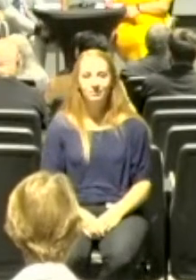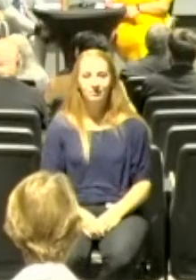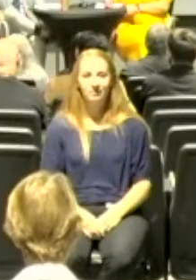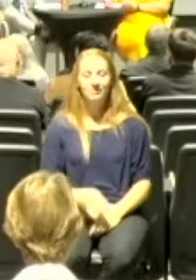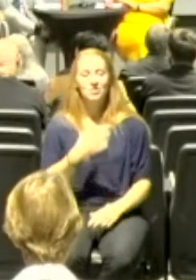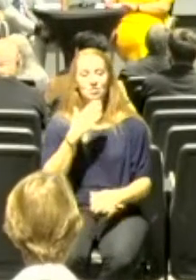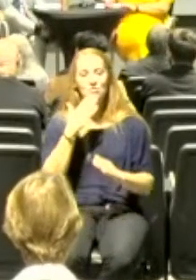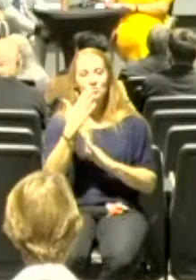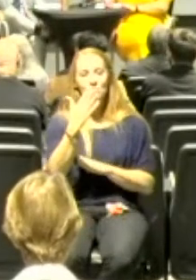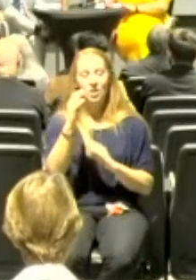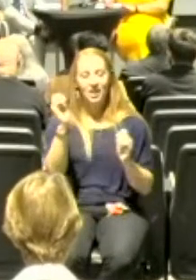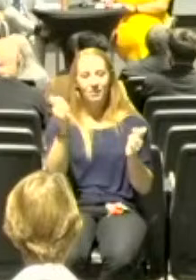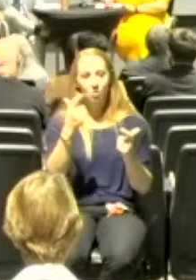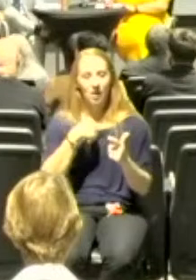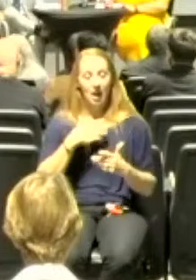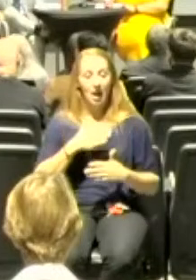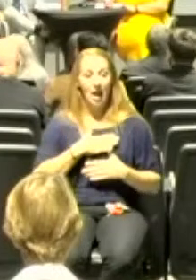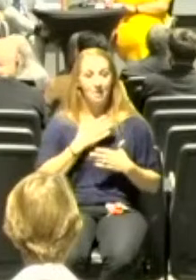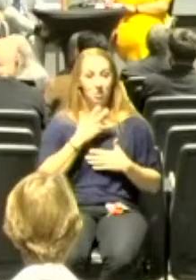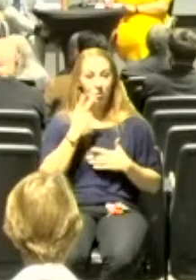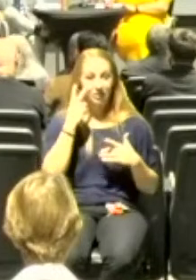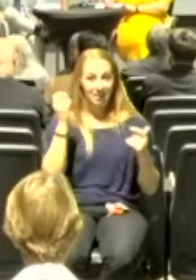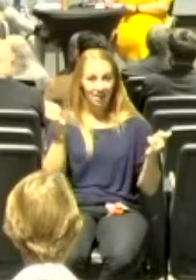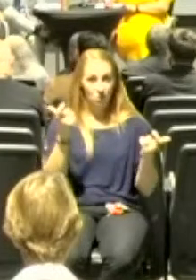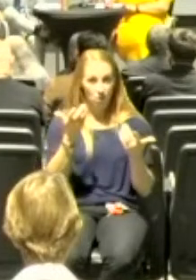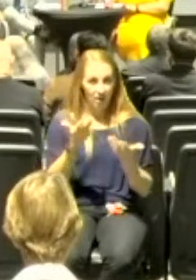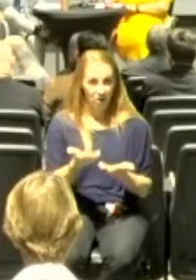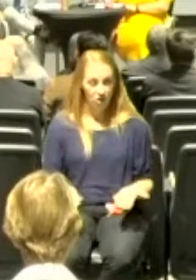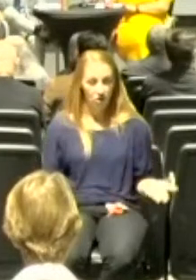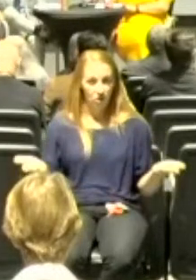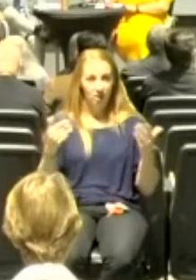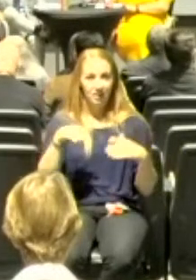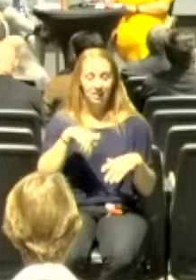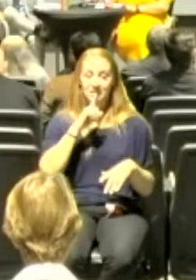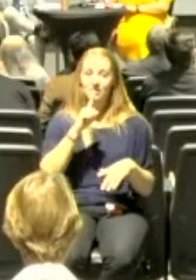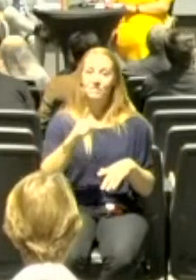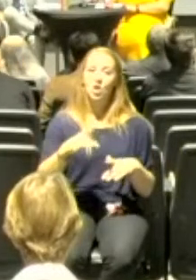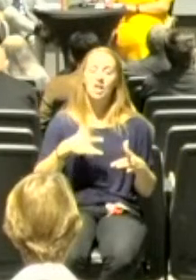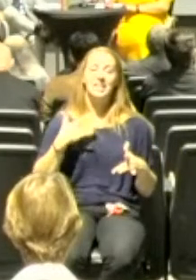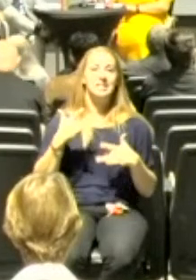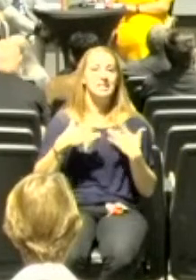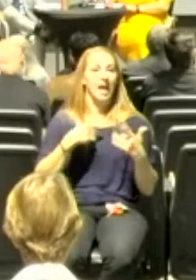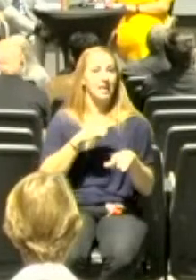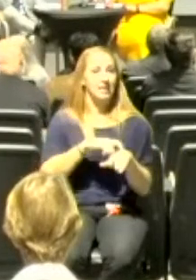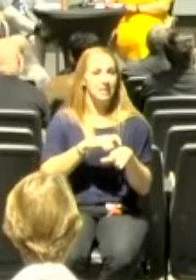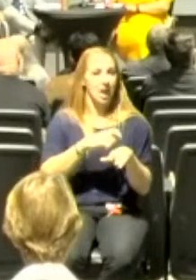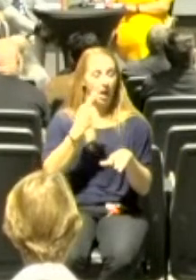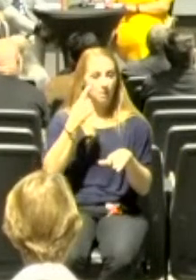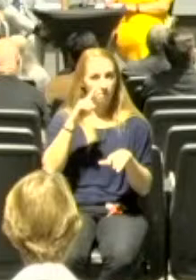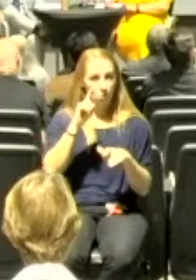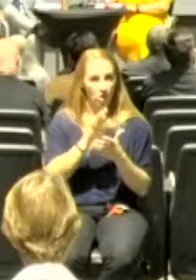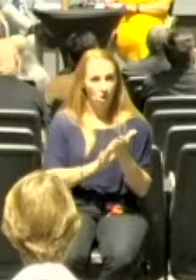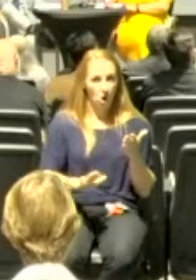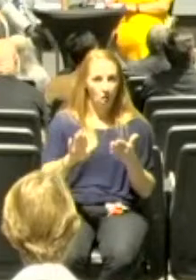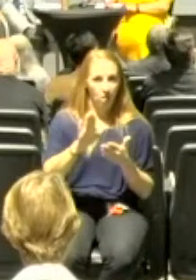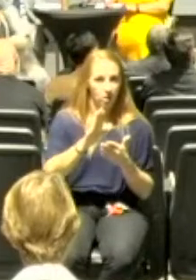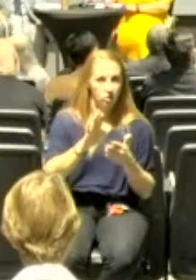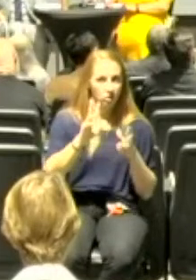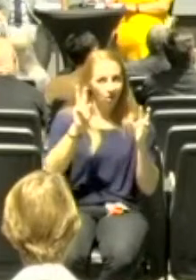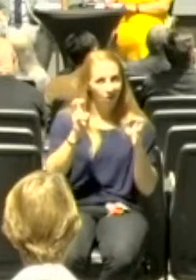Good morning, everyone. I'm glad to see everyone here. This is a very exciting time for the college, AKA